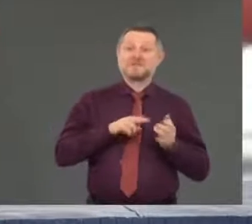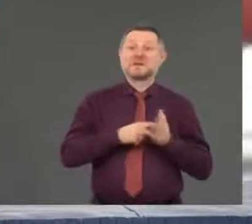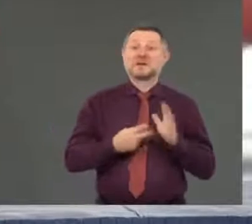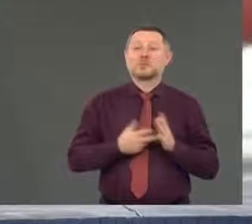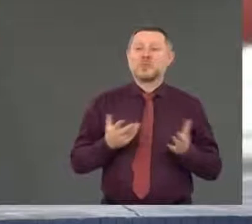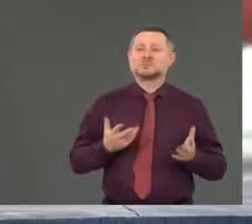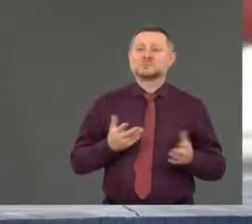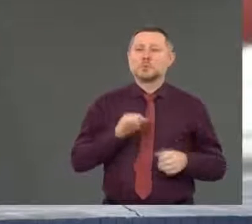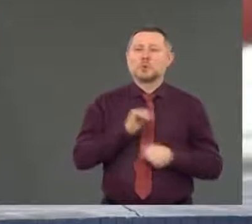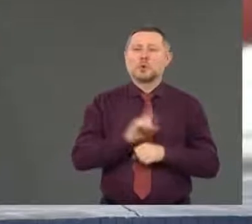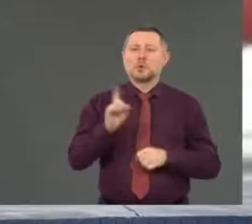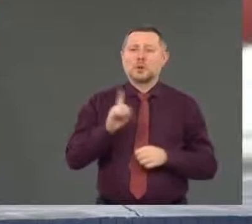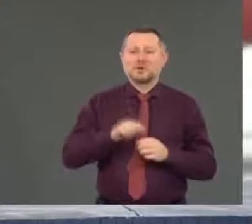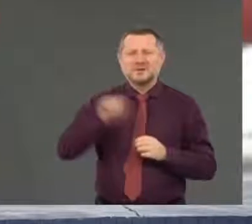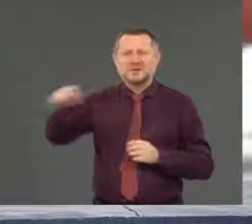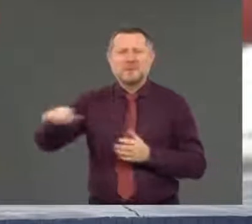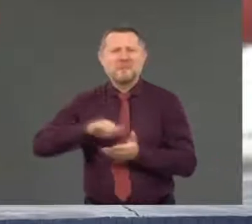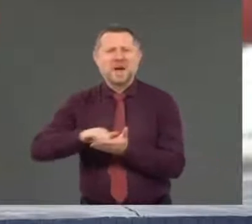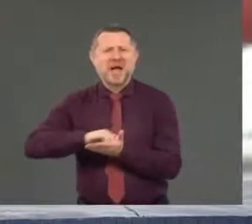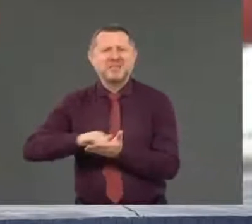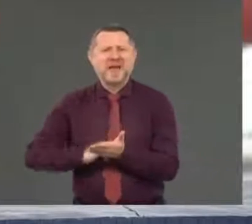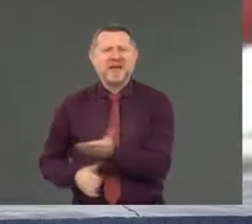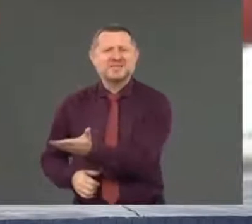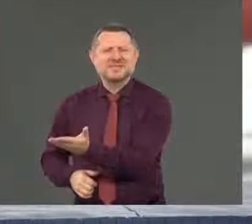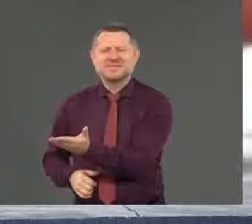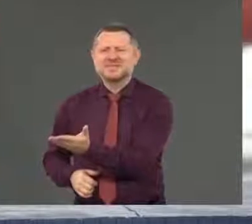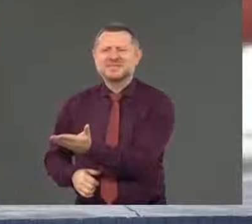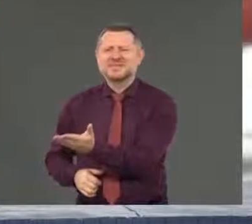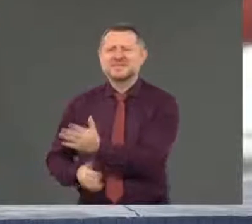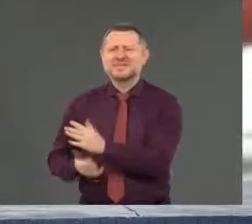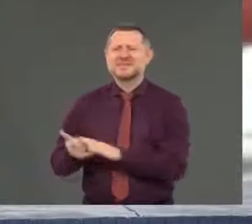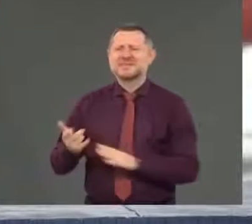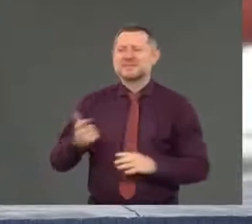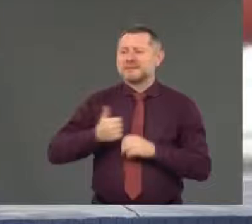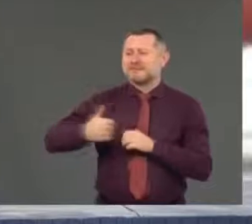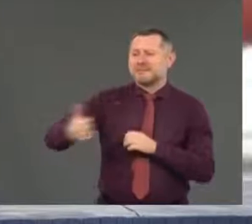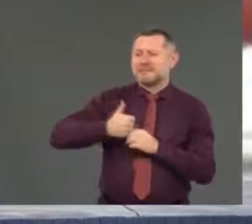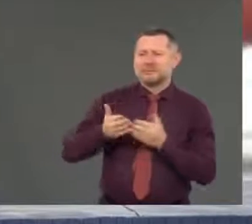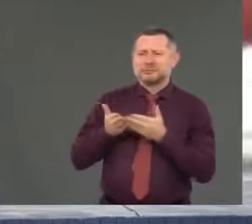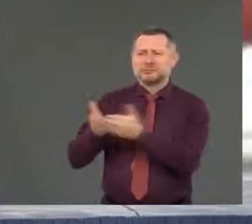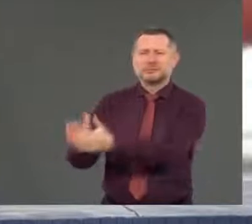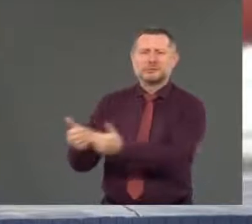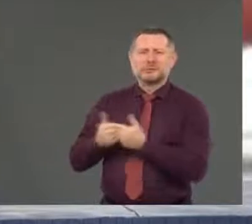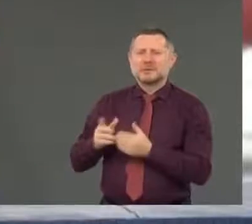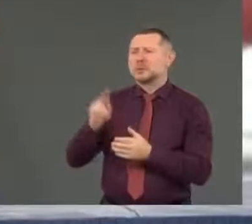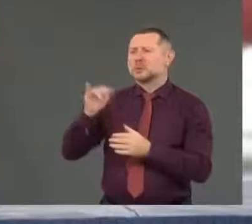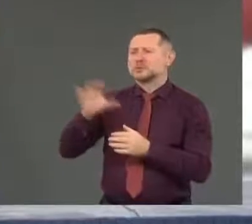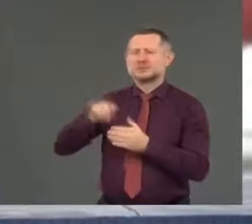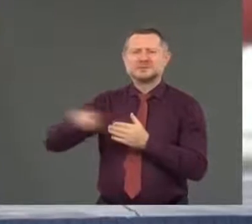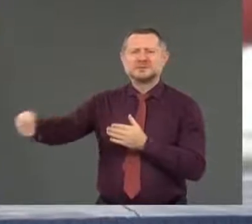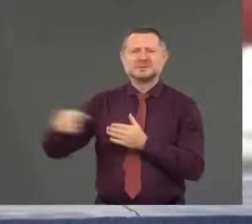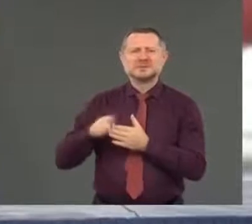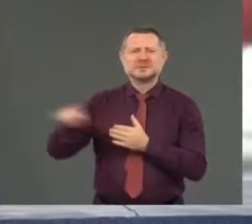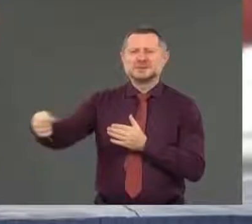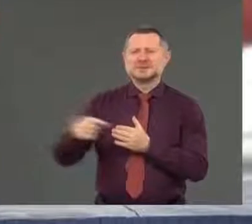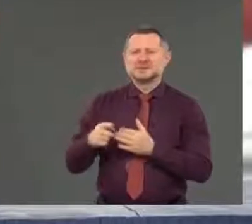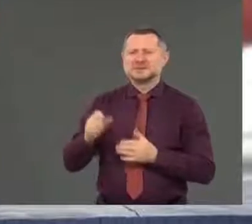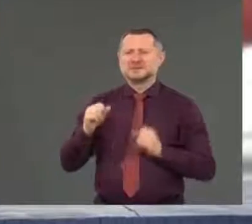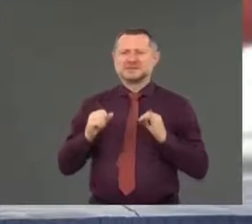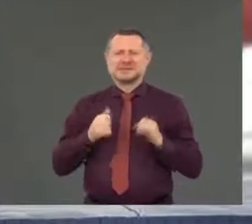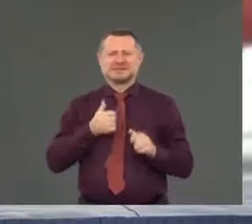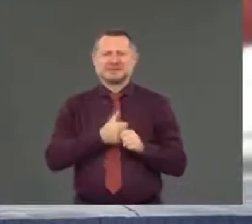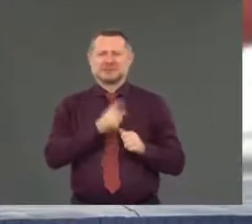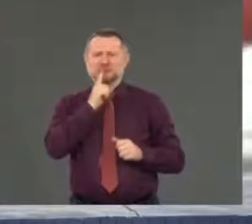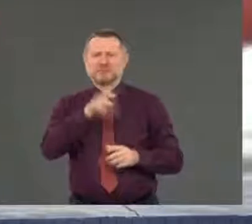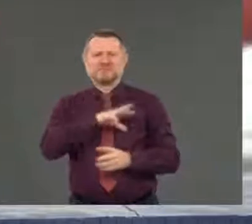be working in Manhattan. You're traveling through the New York City area. So Staten Island is part of